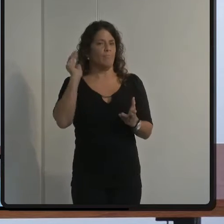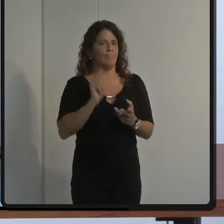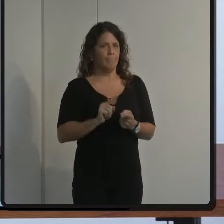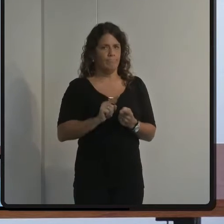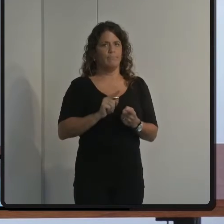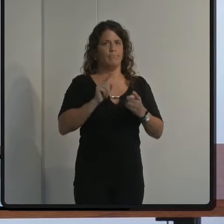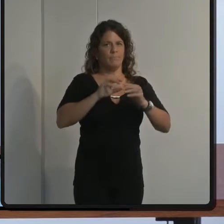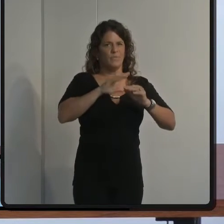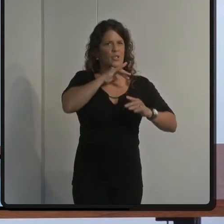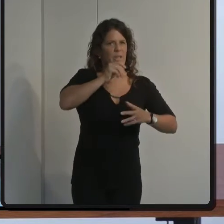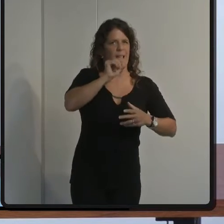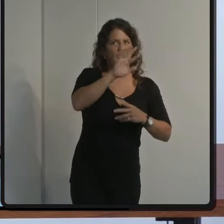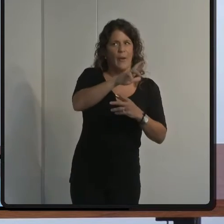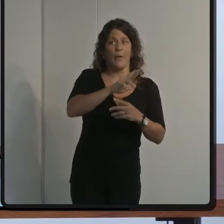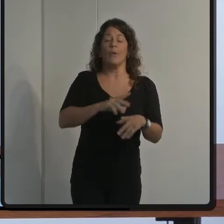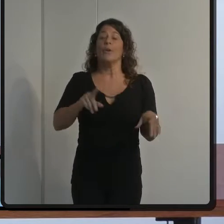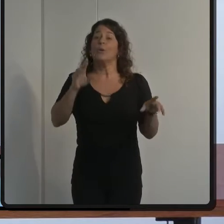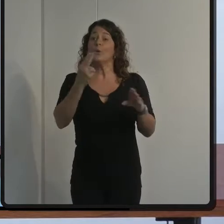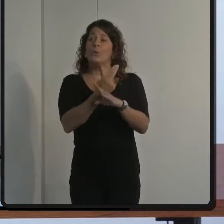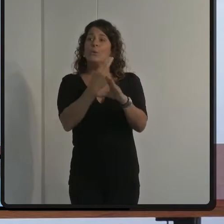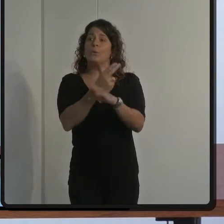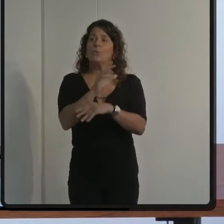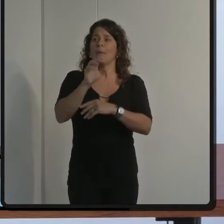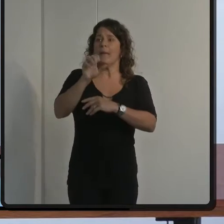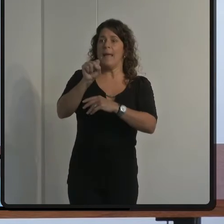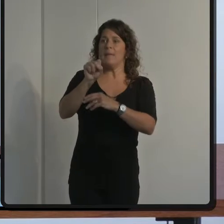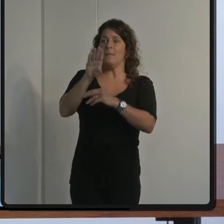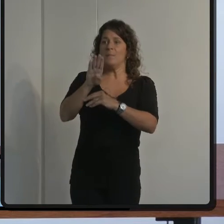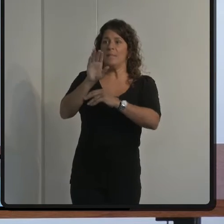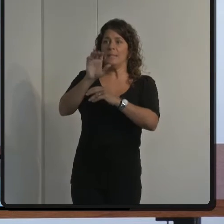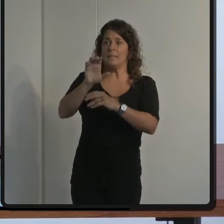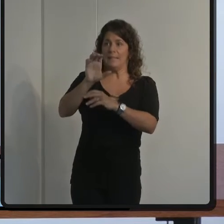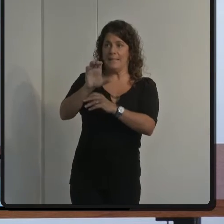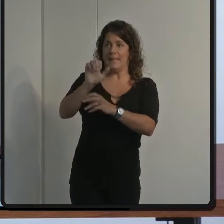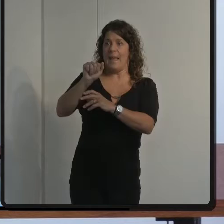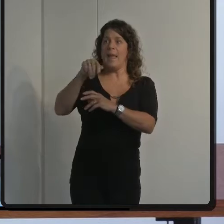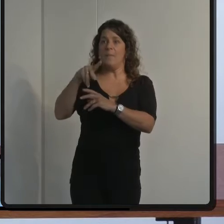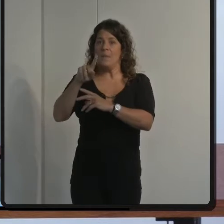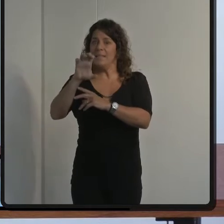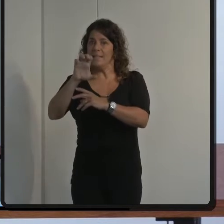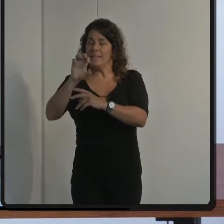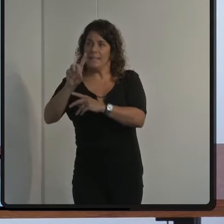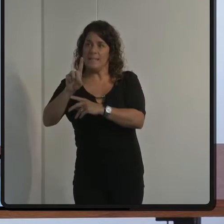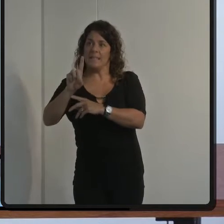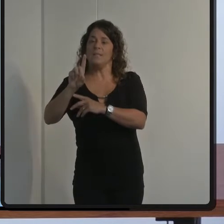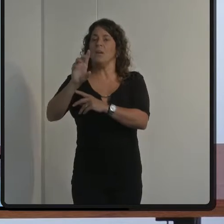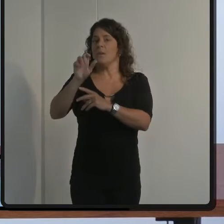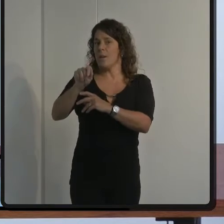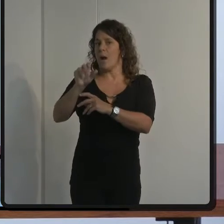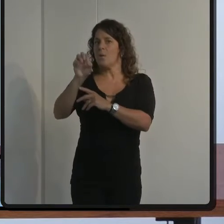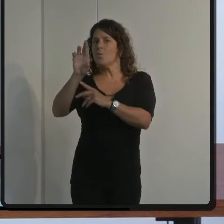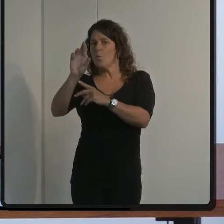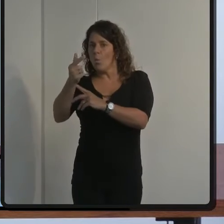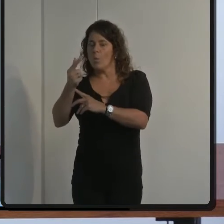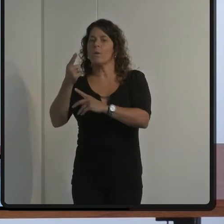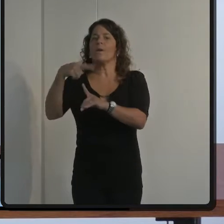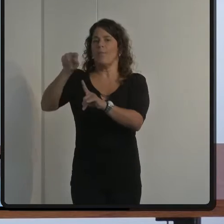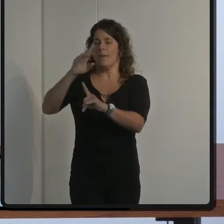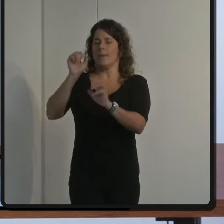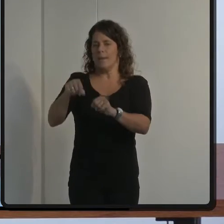sbcapcd.org to get up-to-date information about our local air quality and safety tips to protect you and your loved ones from smoke in the